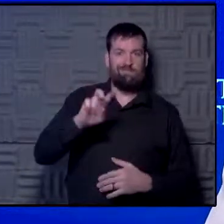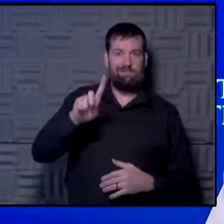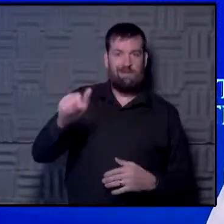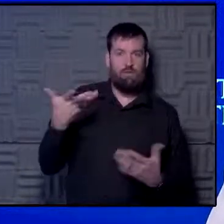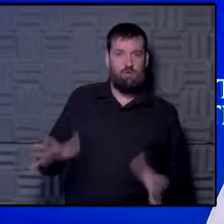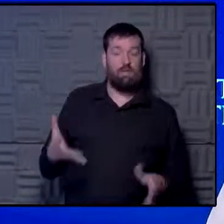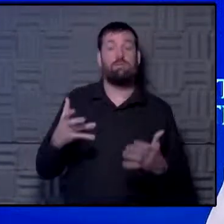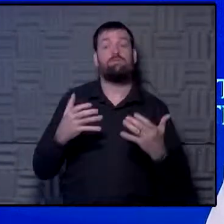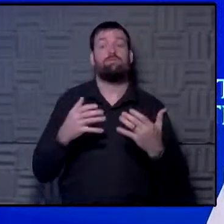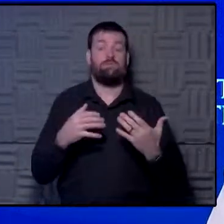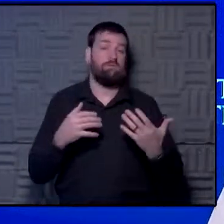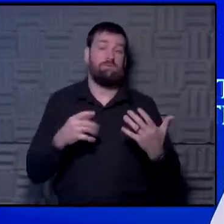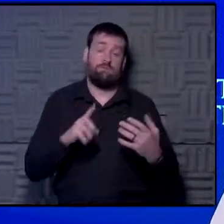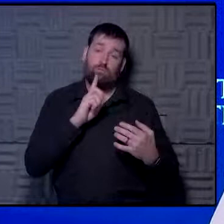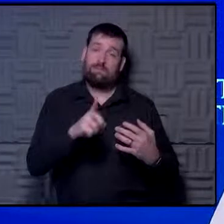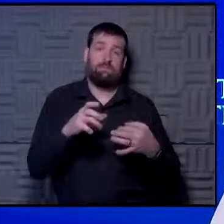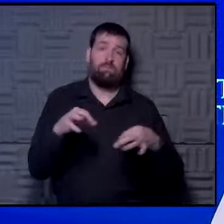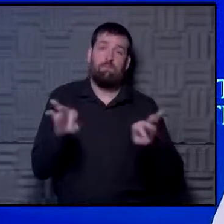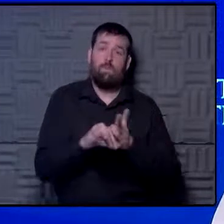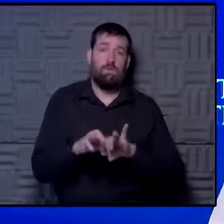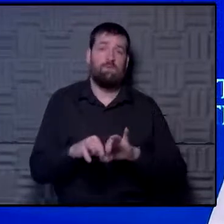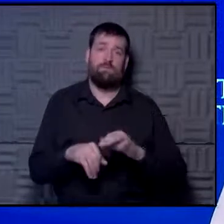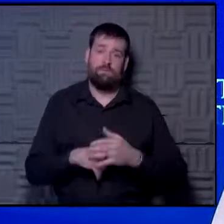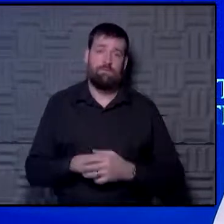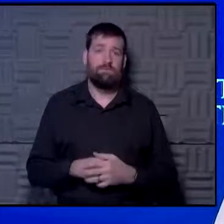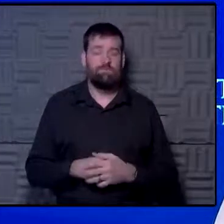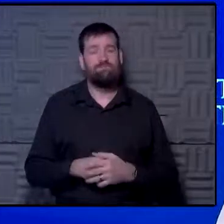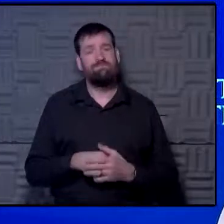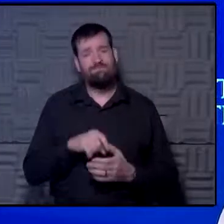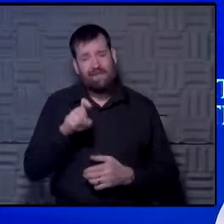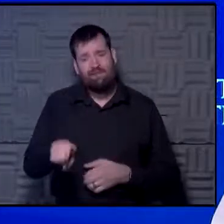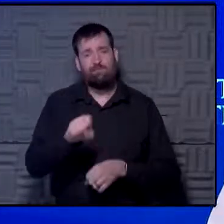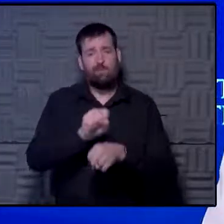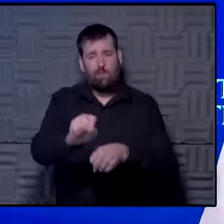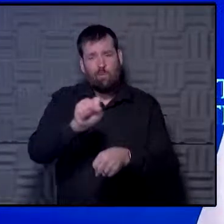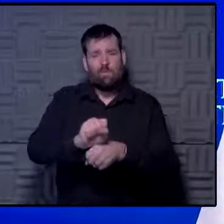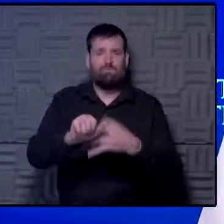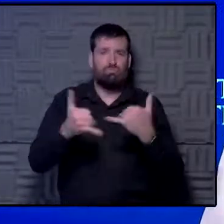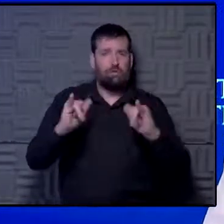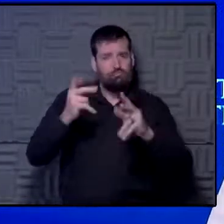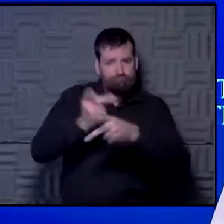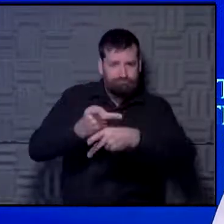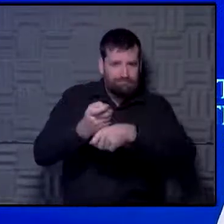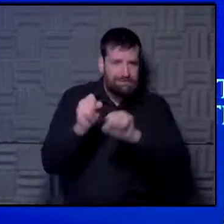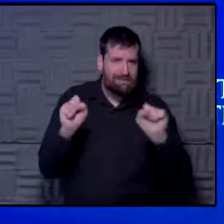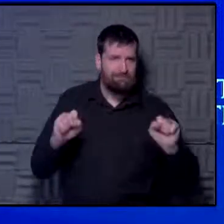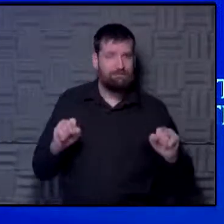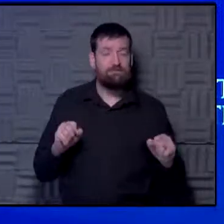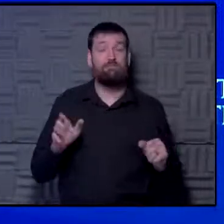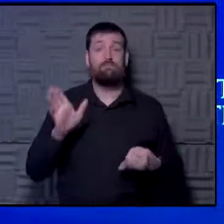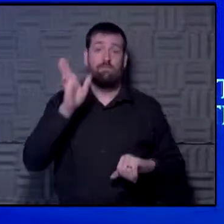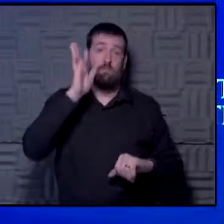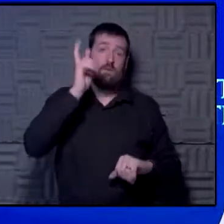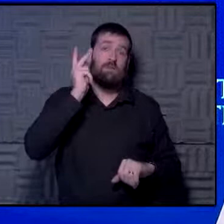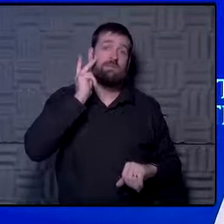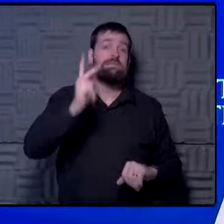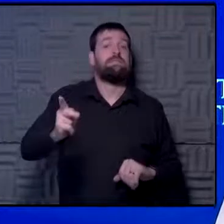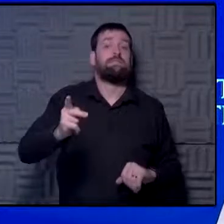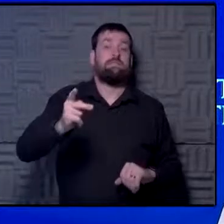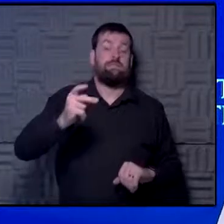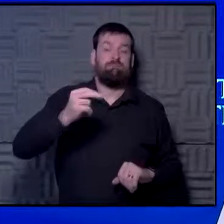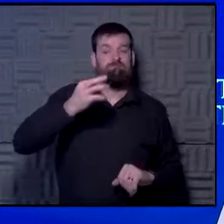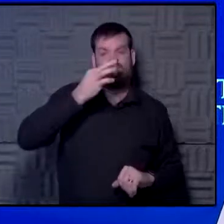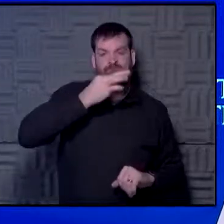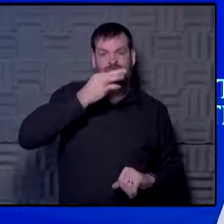will be going in. So this is really important. And so we have to work hard to stay safe now. Because I think we're going to see a point in the next